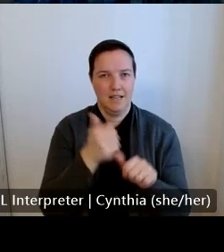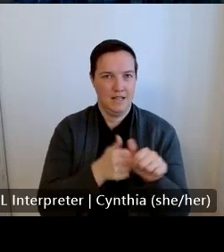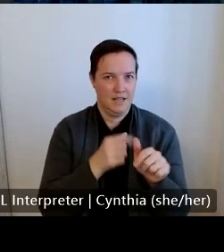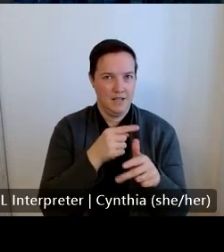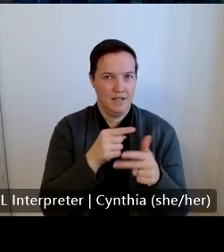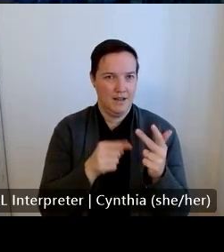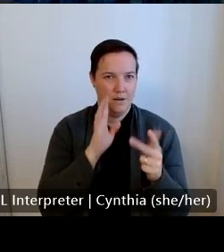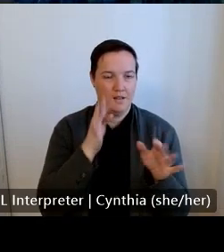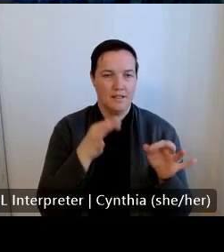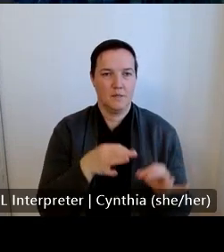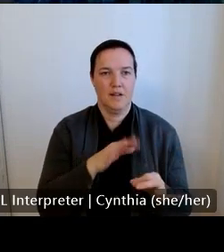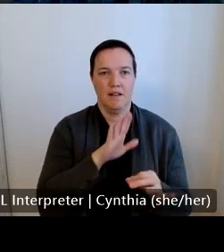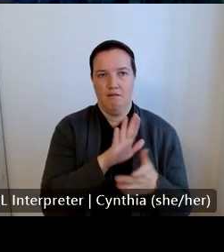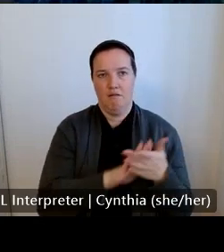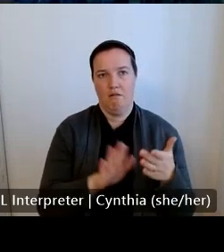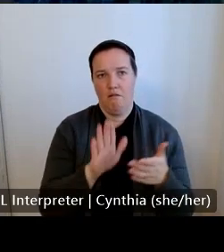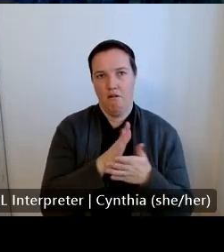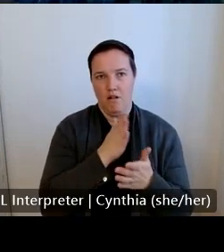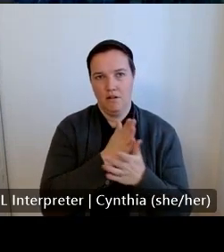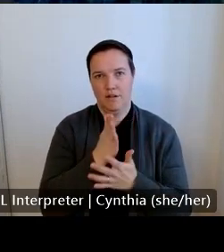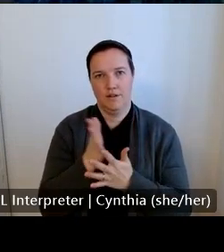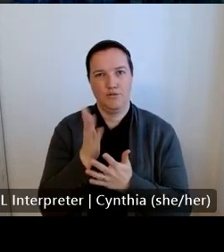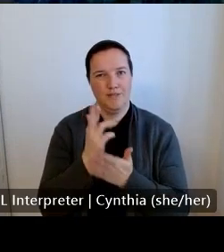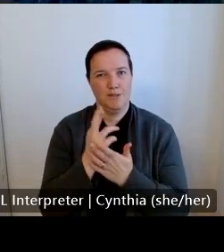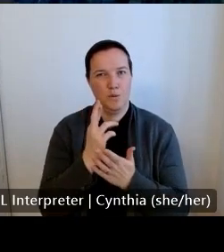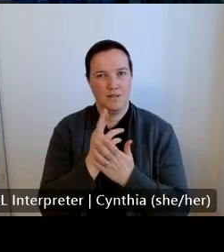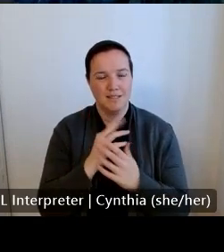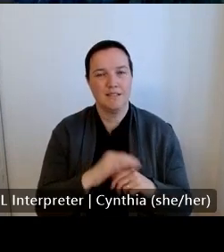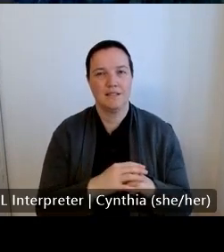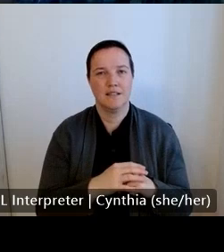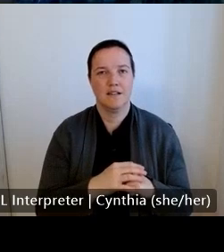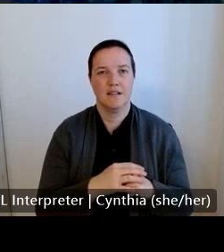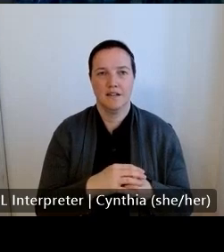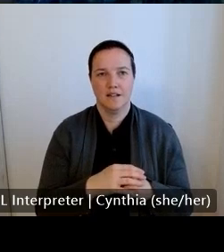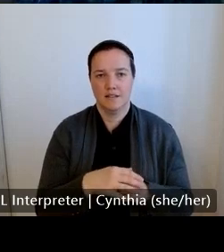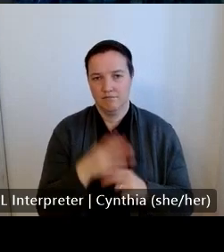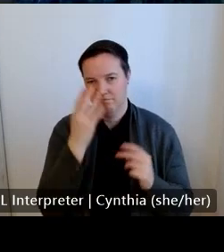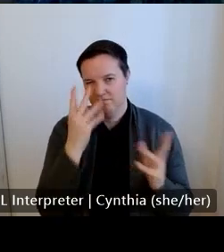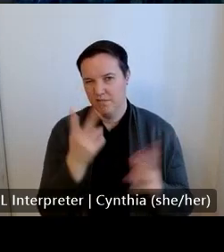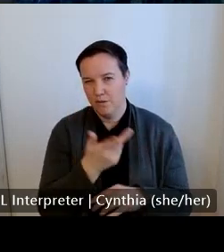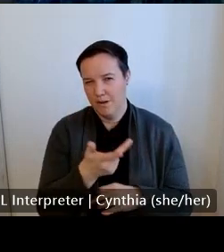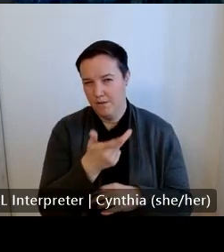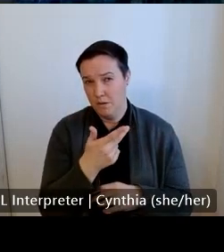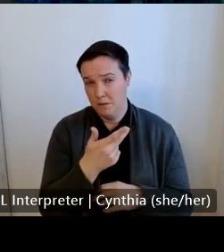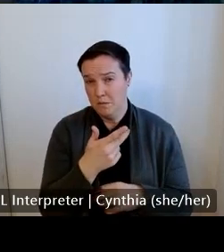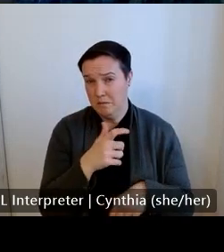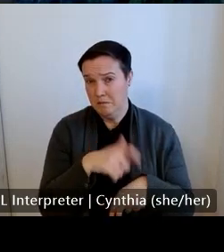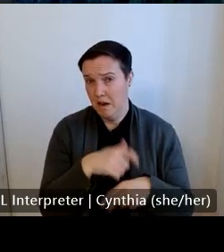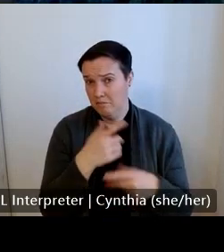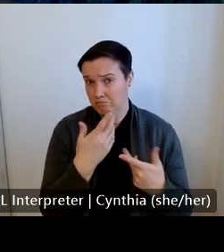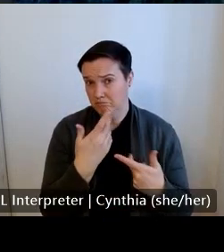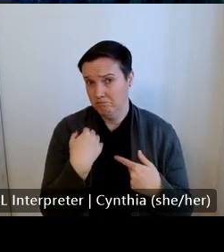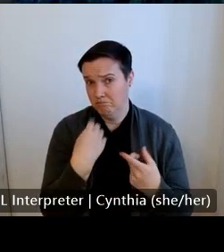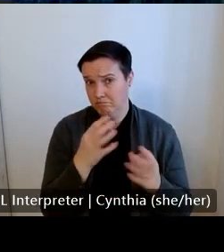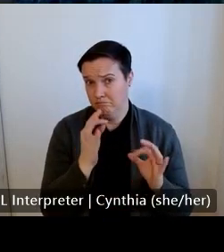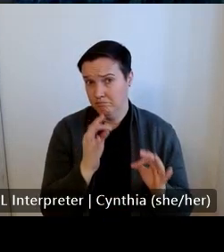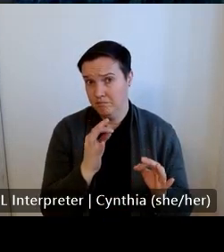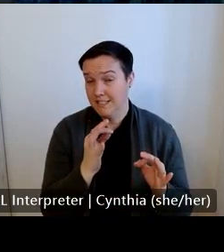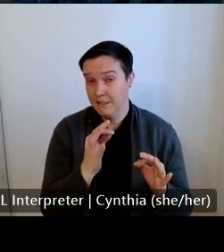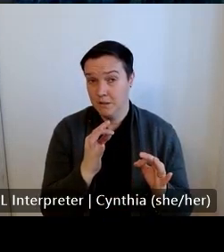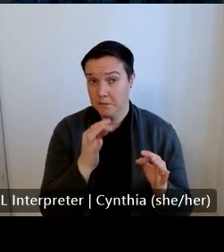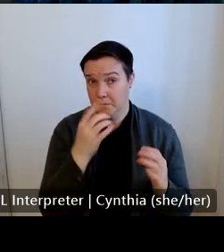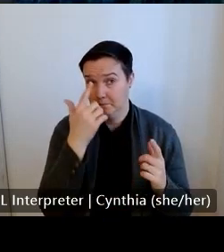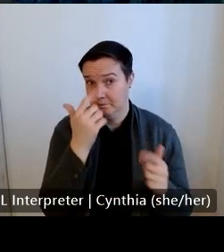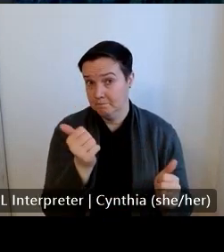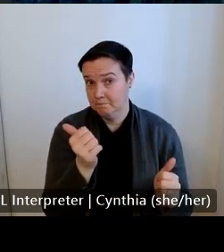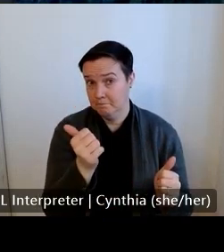resources related to their college. And just so the three of you know, we're doing pretty good for time. So feel free